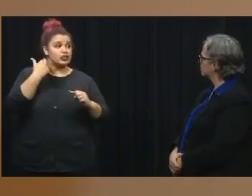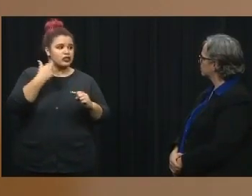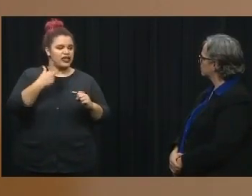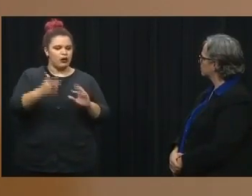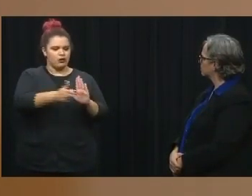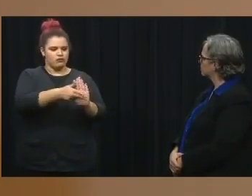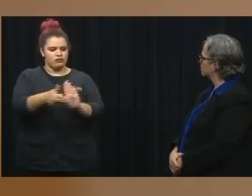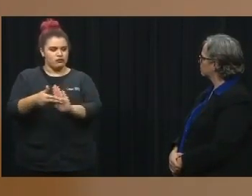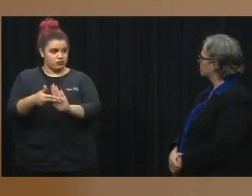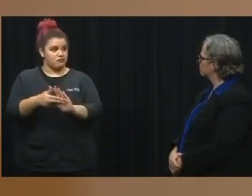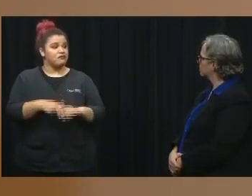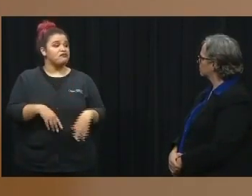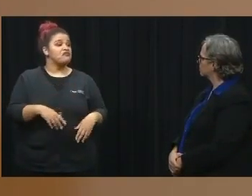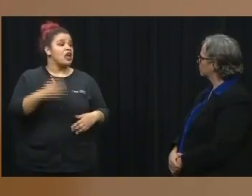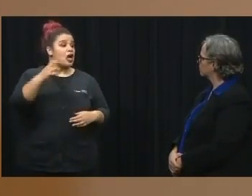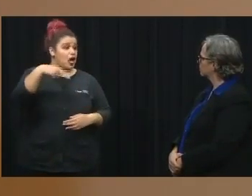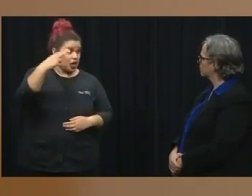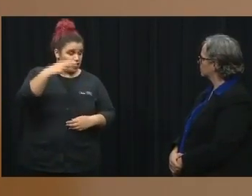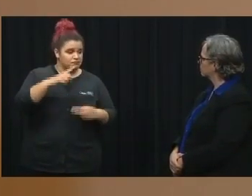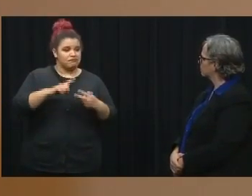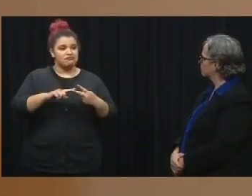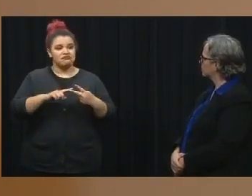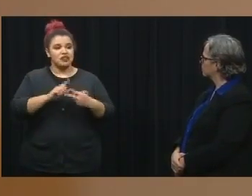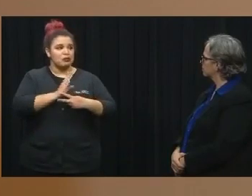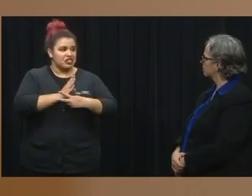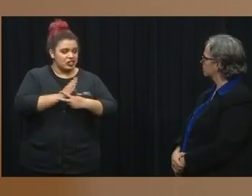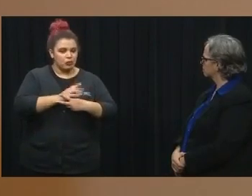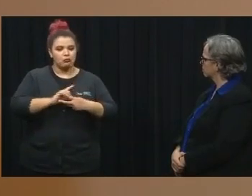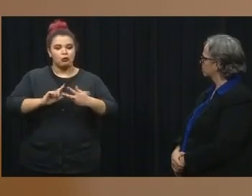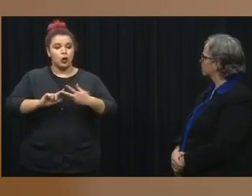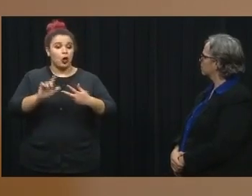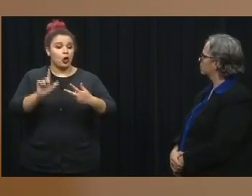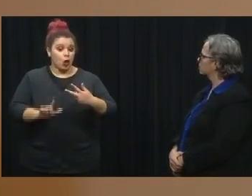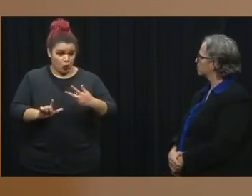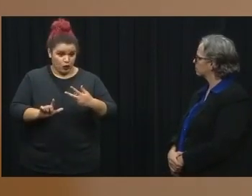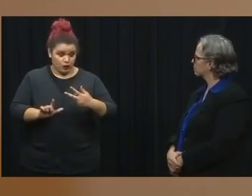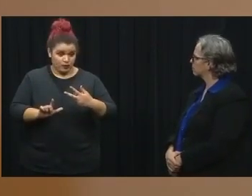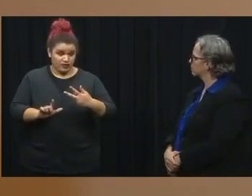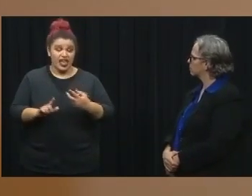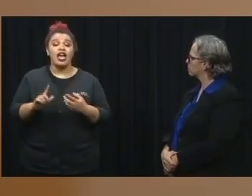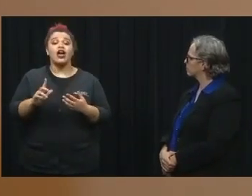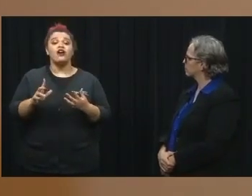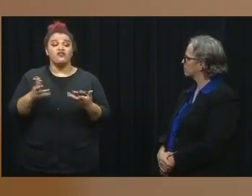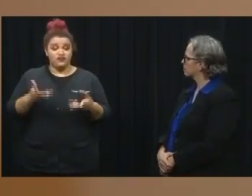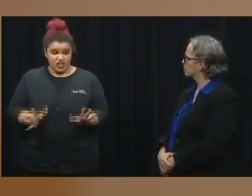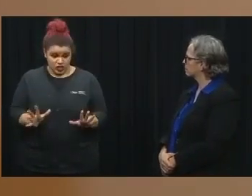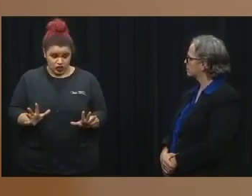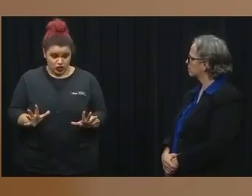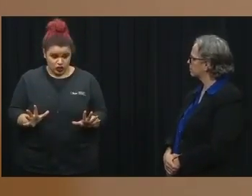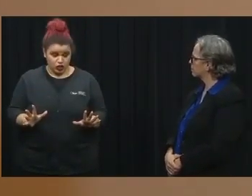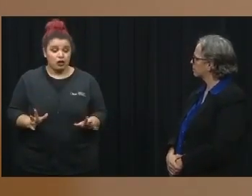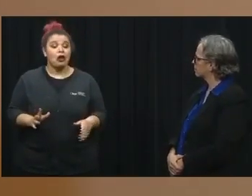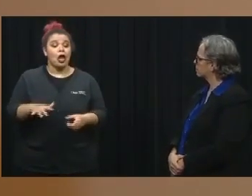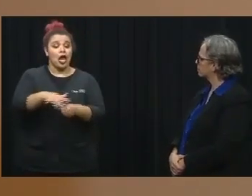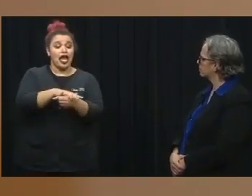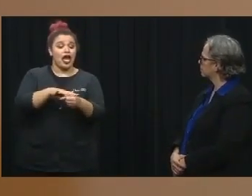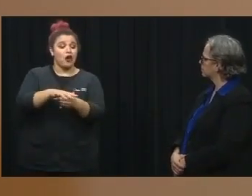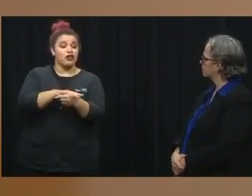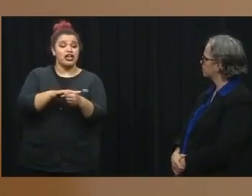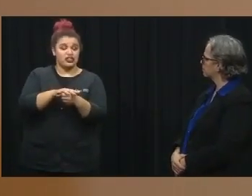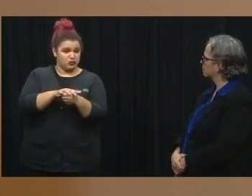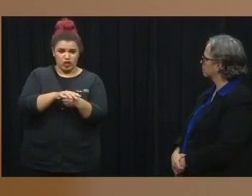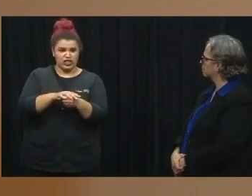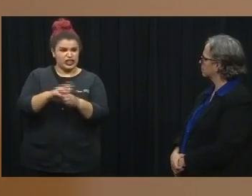to potentially allow health restrictions to be removed from counties with low incident of